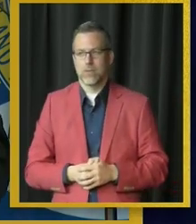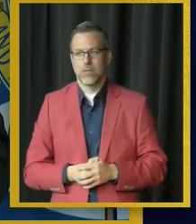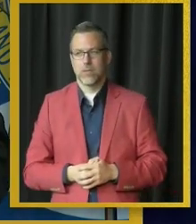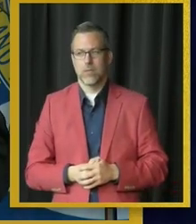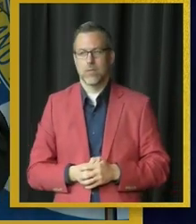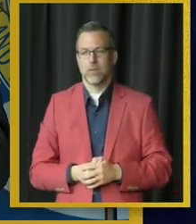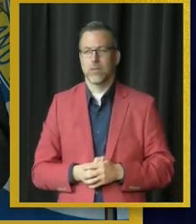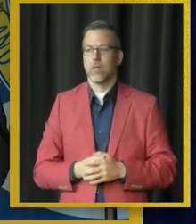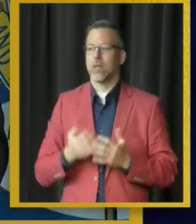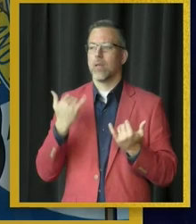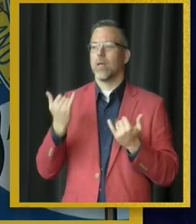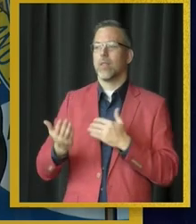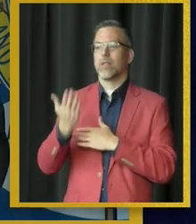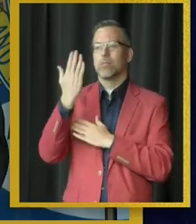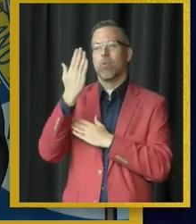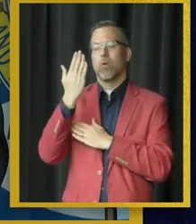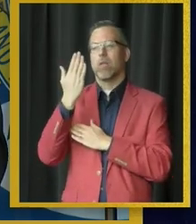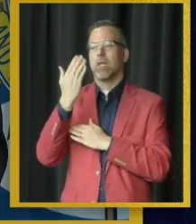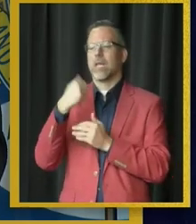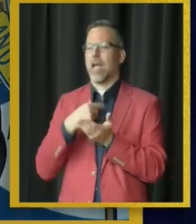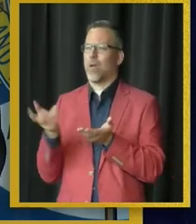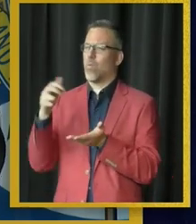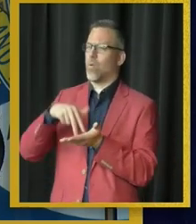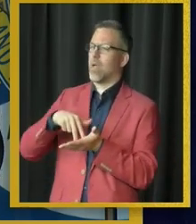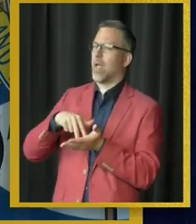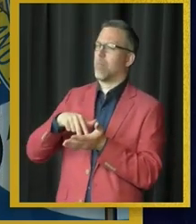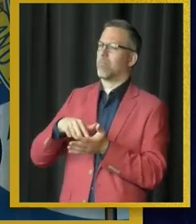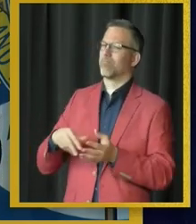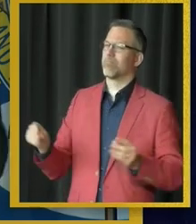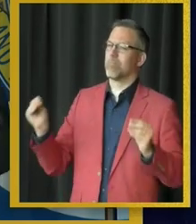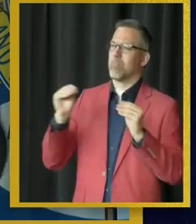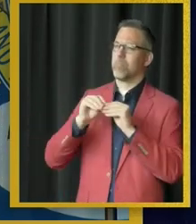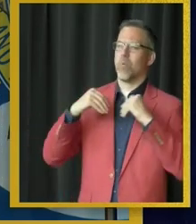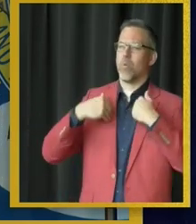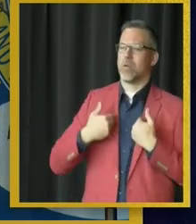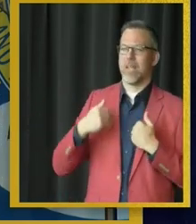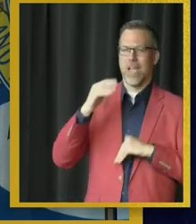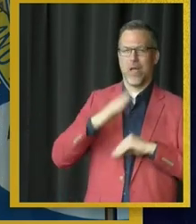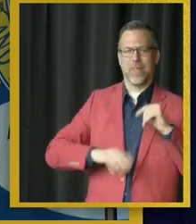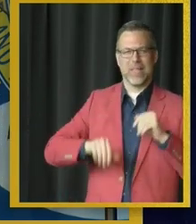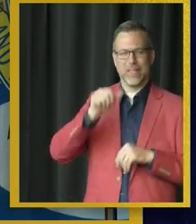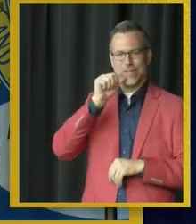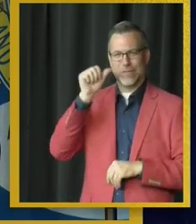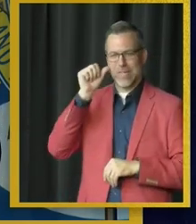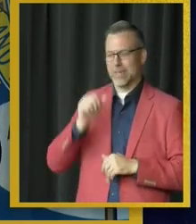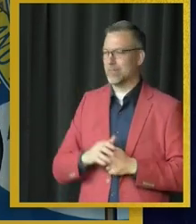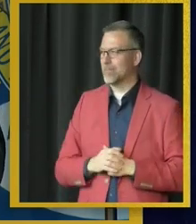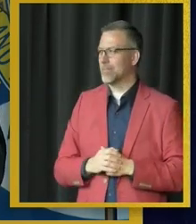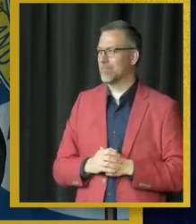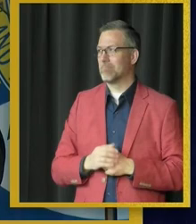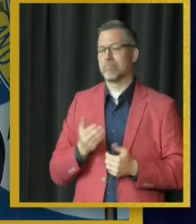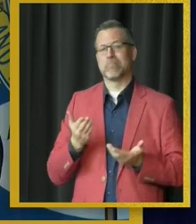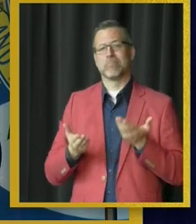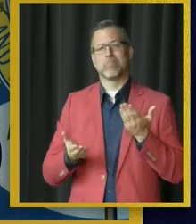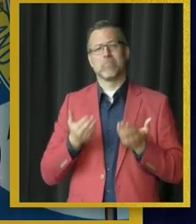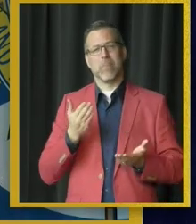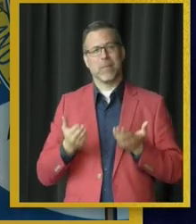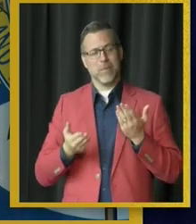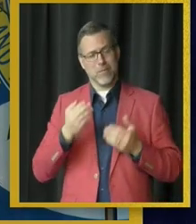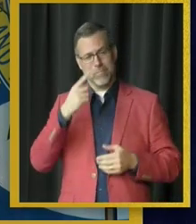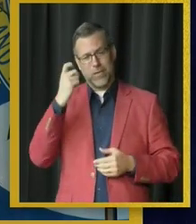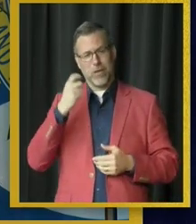So I woke up this morning more tired than I did yesterday when I woke up, maybe because I didn't sleep